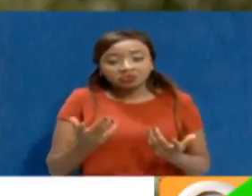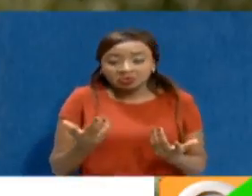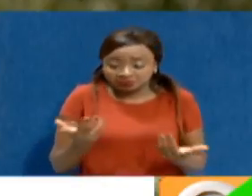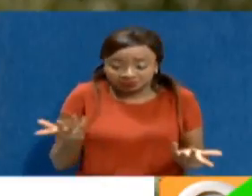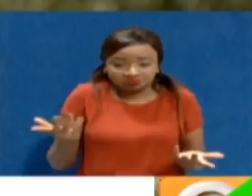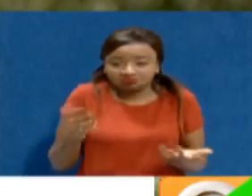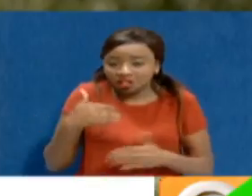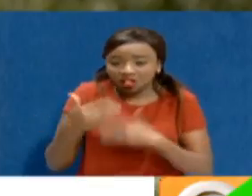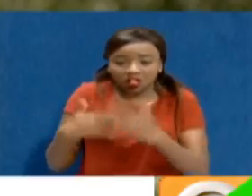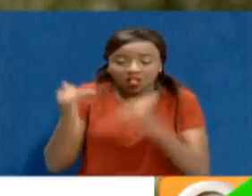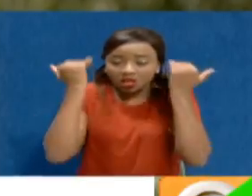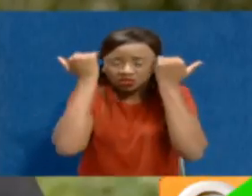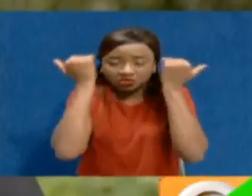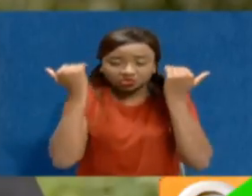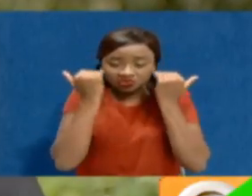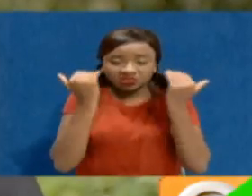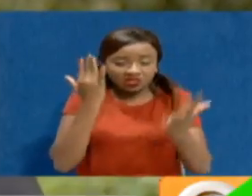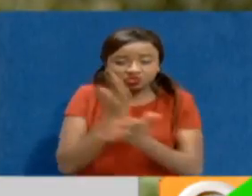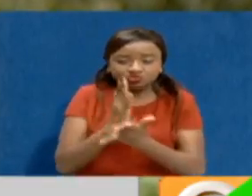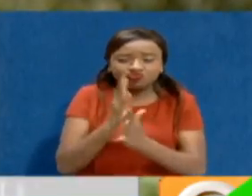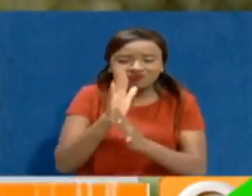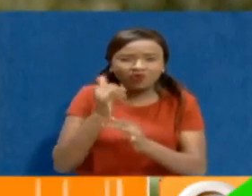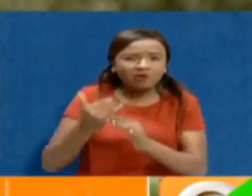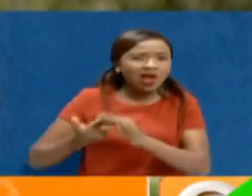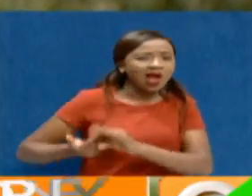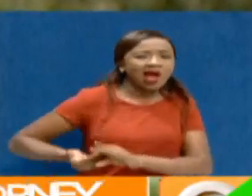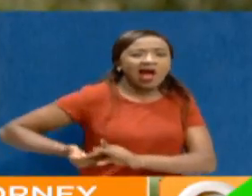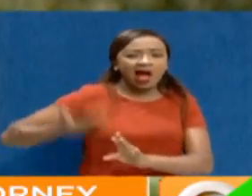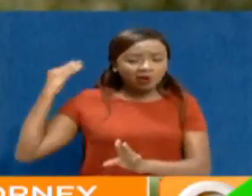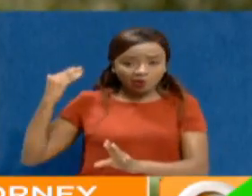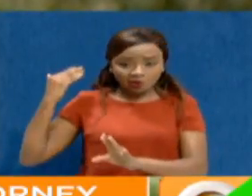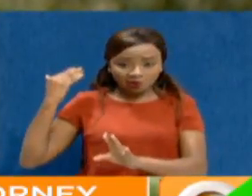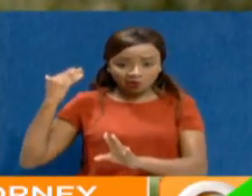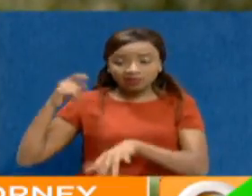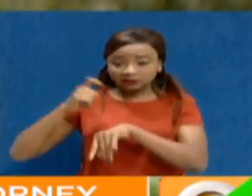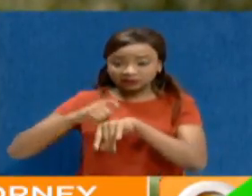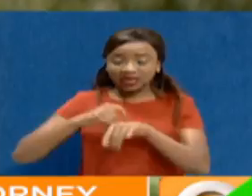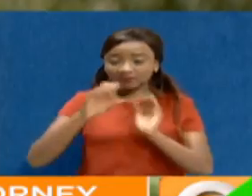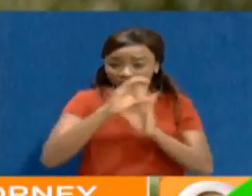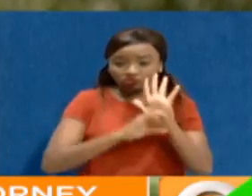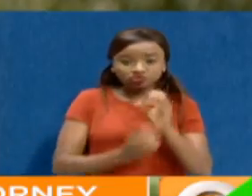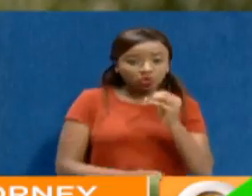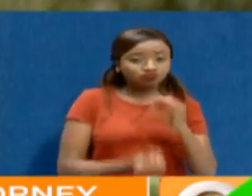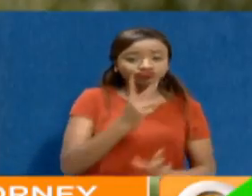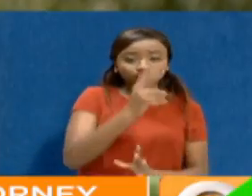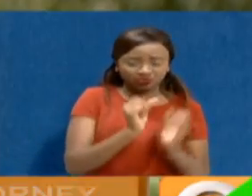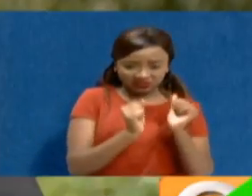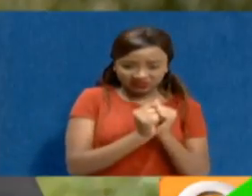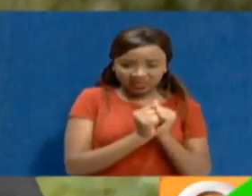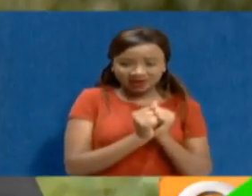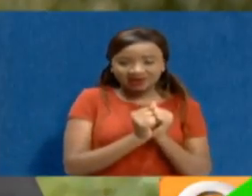The judiciary that we inherited under the Constitution 2010